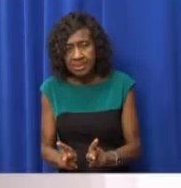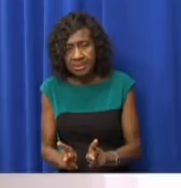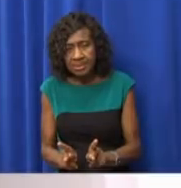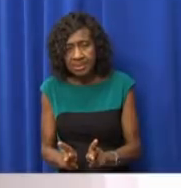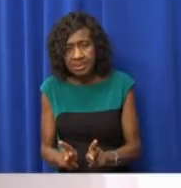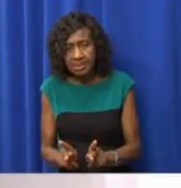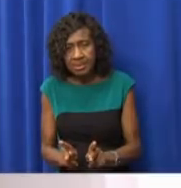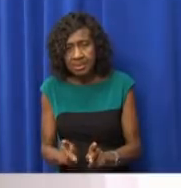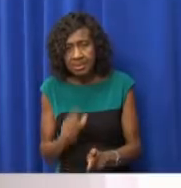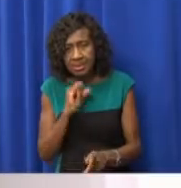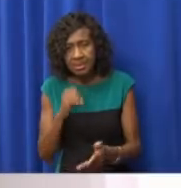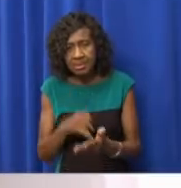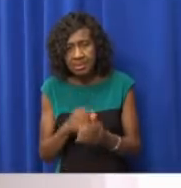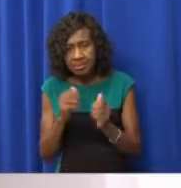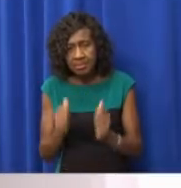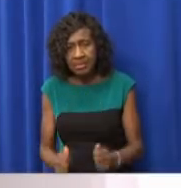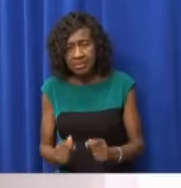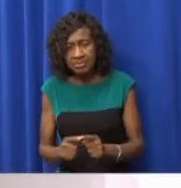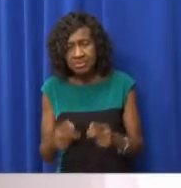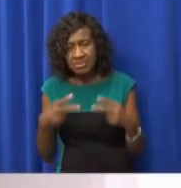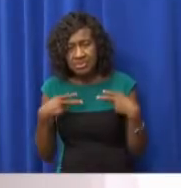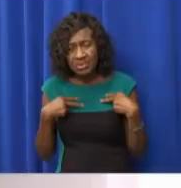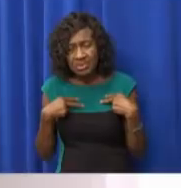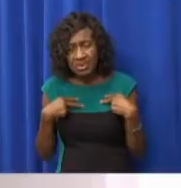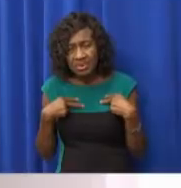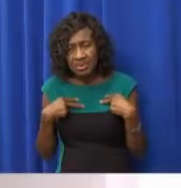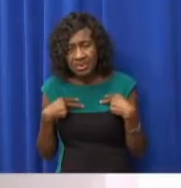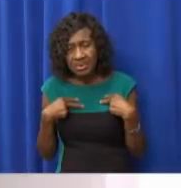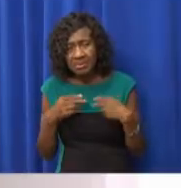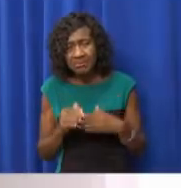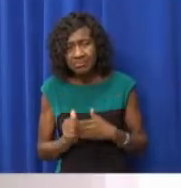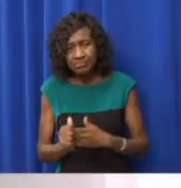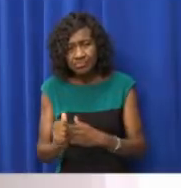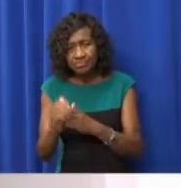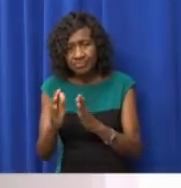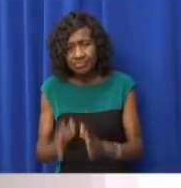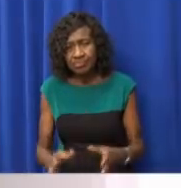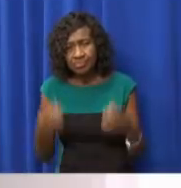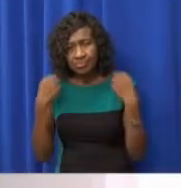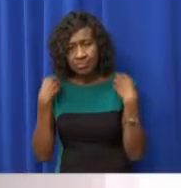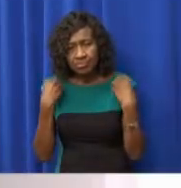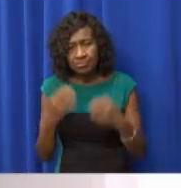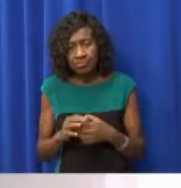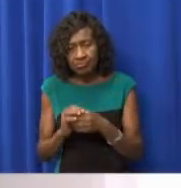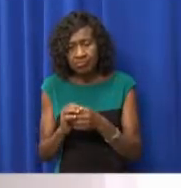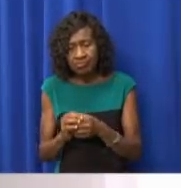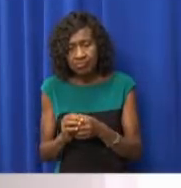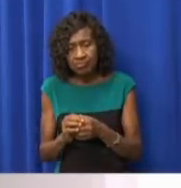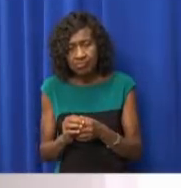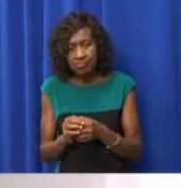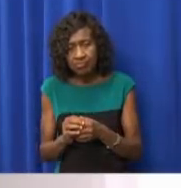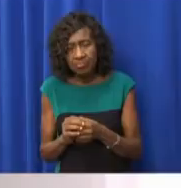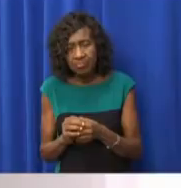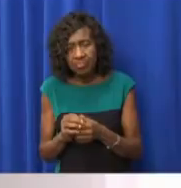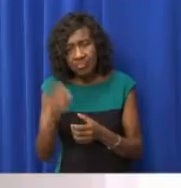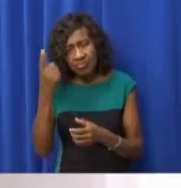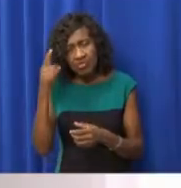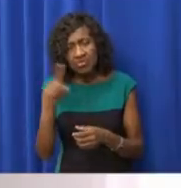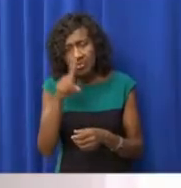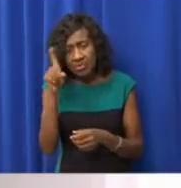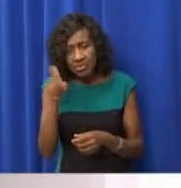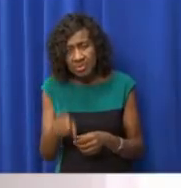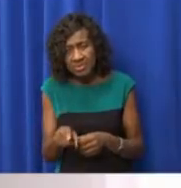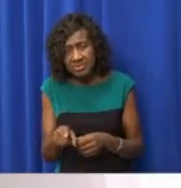it possible to have one of the directors or acting directors come on so we can ask some questions? We're concerned about a lot of